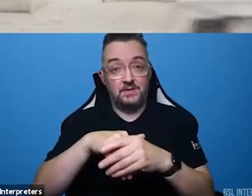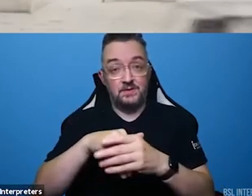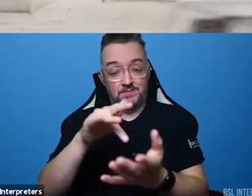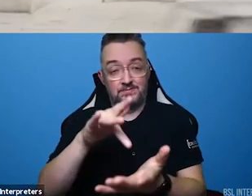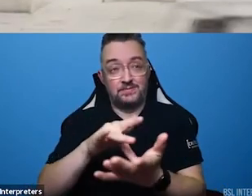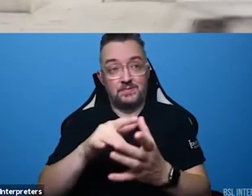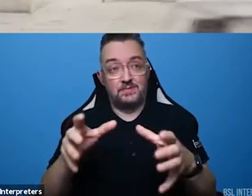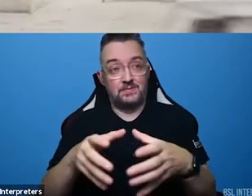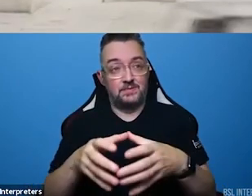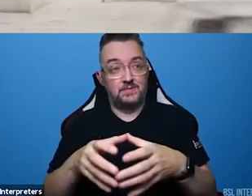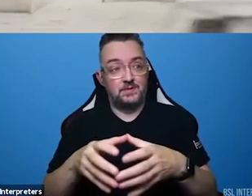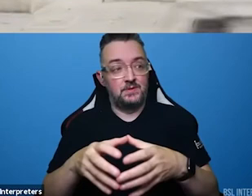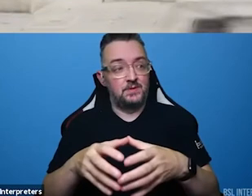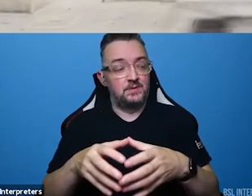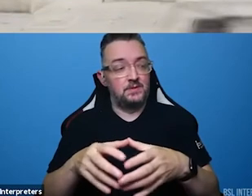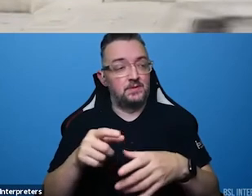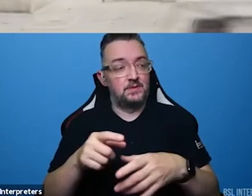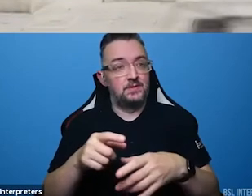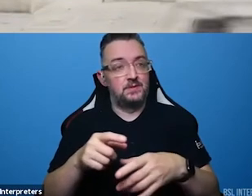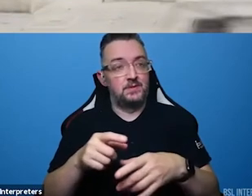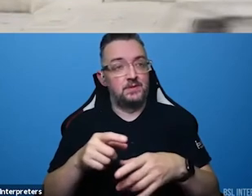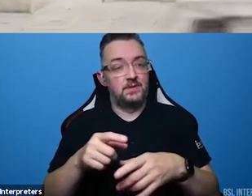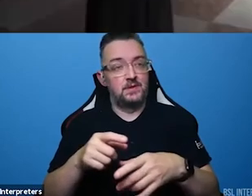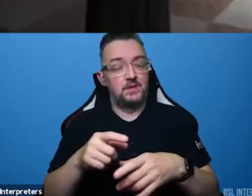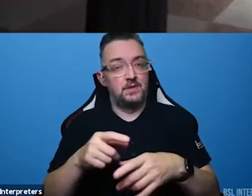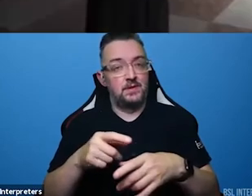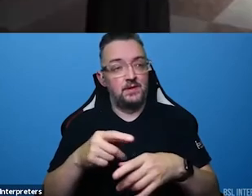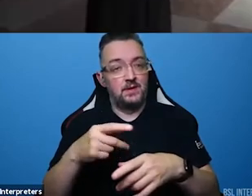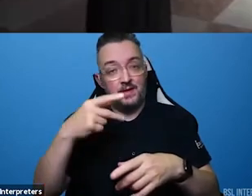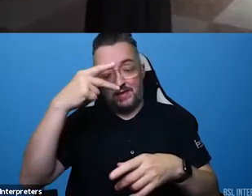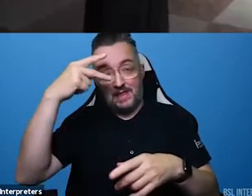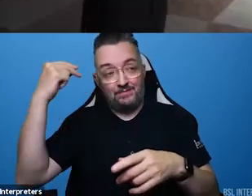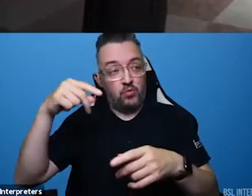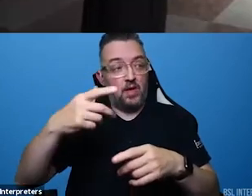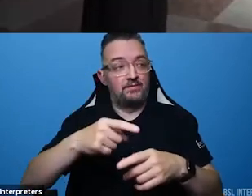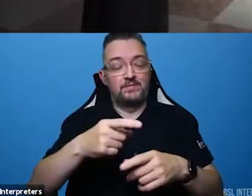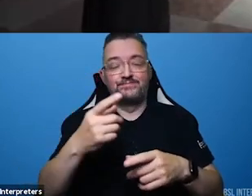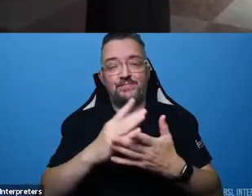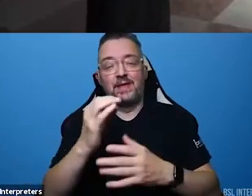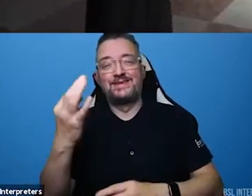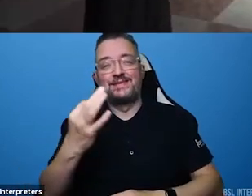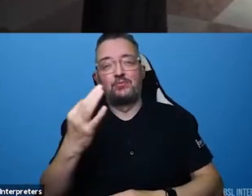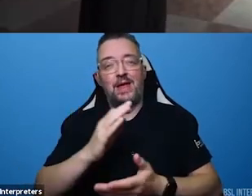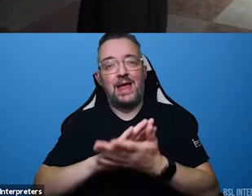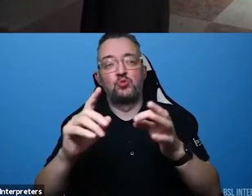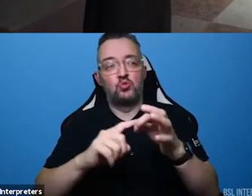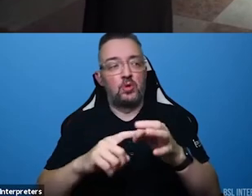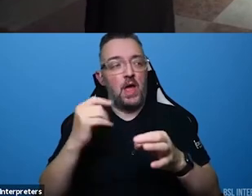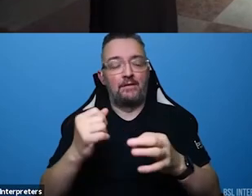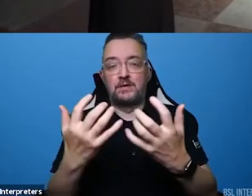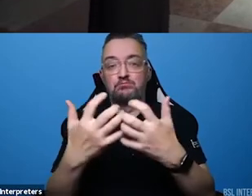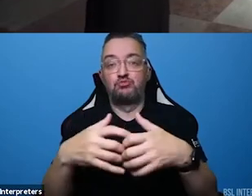the Lithuanian Space Agency temporary headquarters, there is a machine,